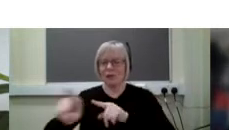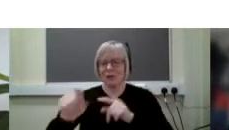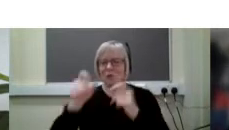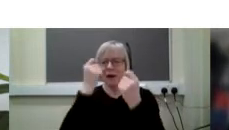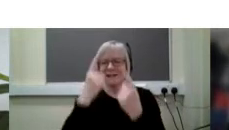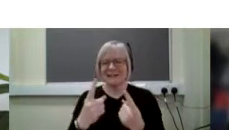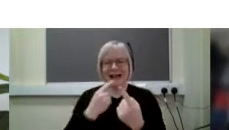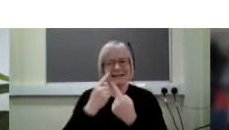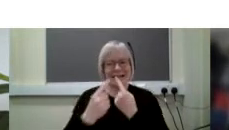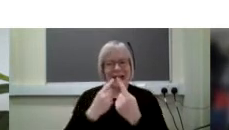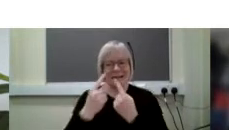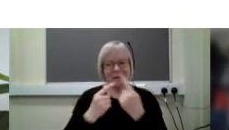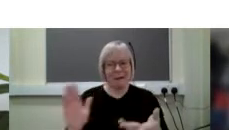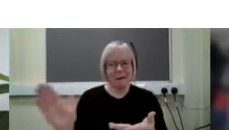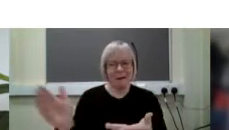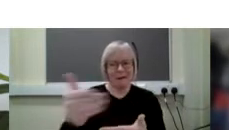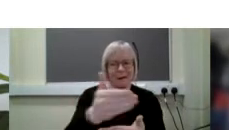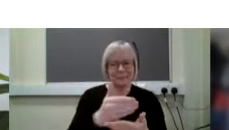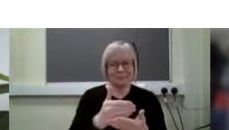Mary.